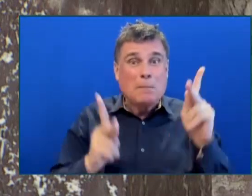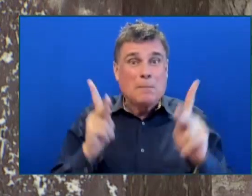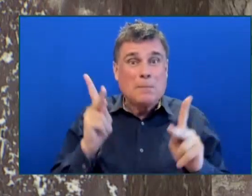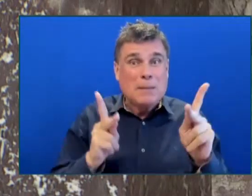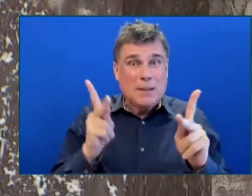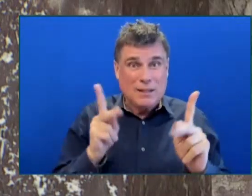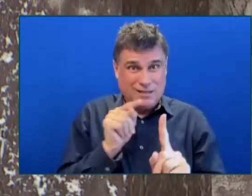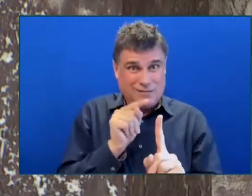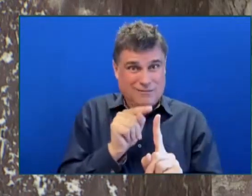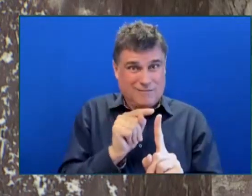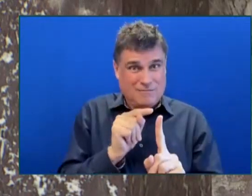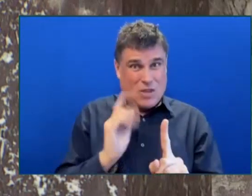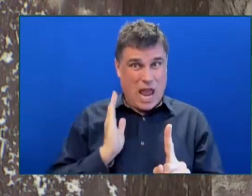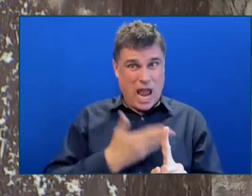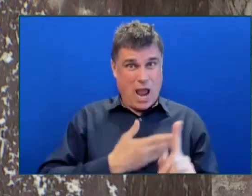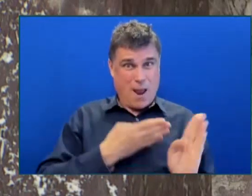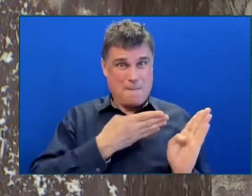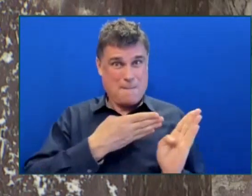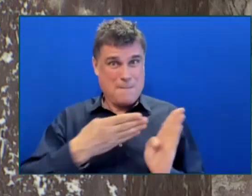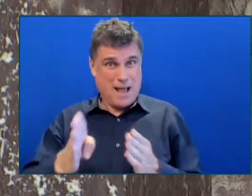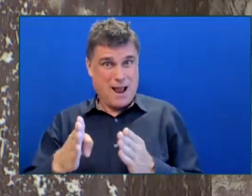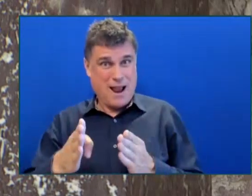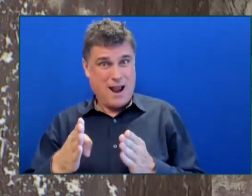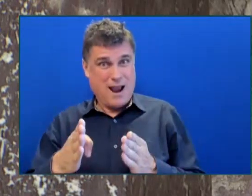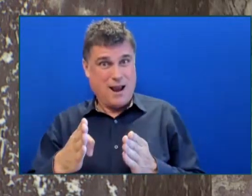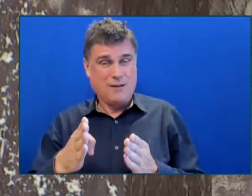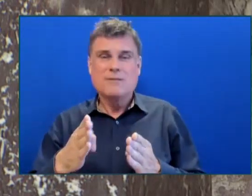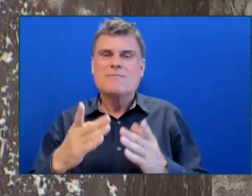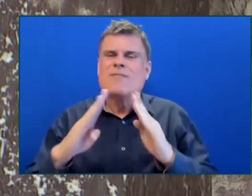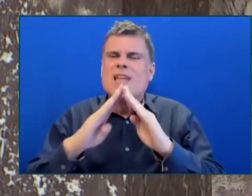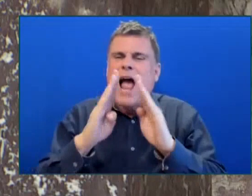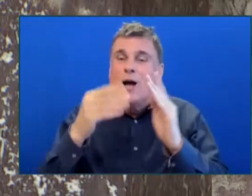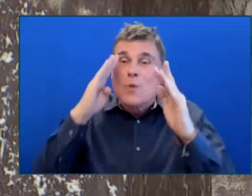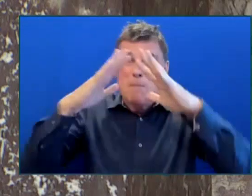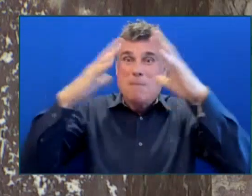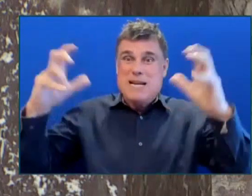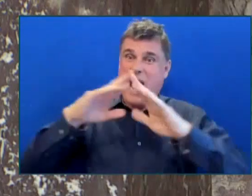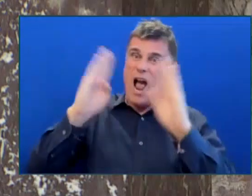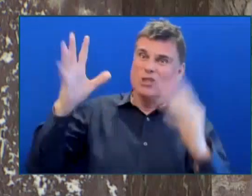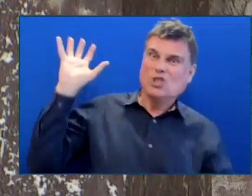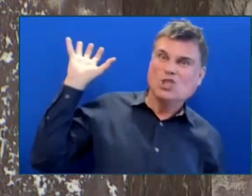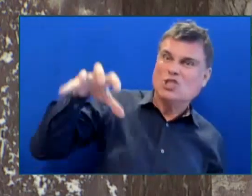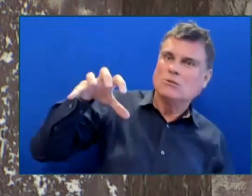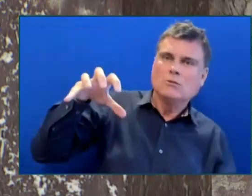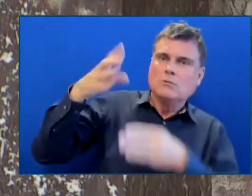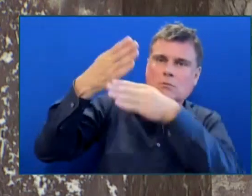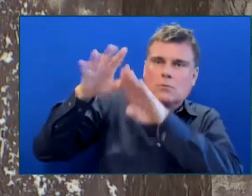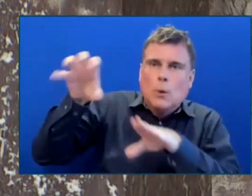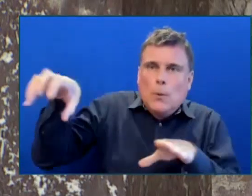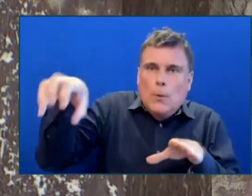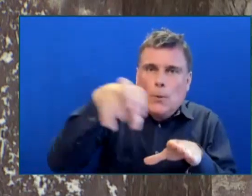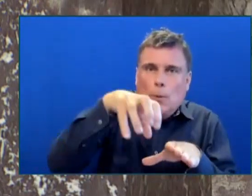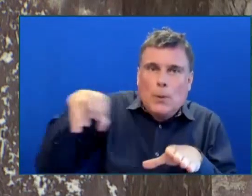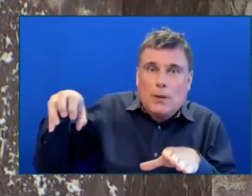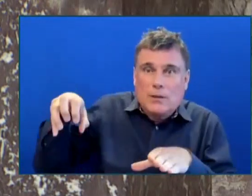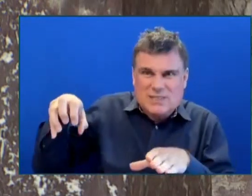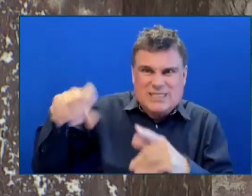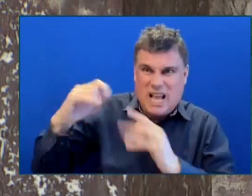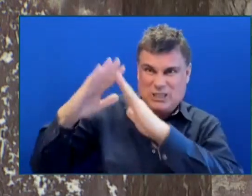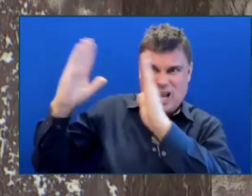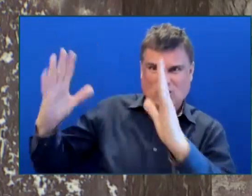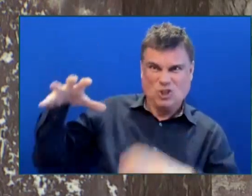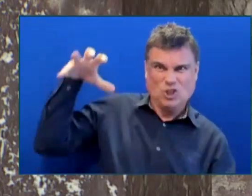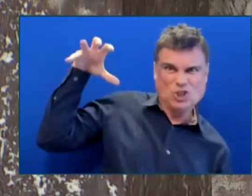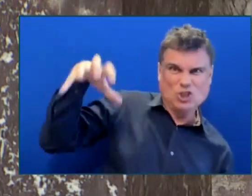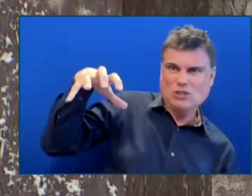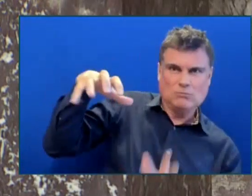where we get to see, when an expensive home comes down, more options be built so that young people get an opportunity to actually buy into the market, Honourable Speaker.